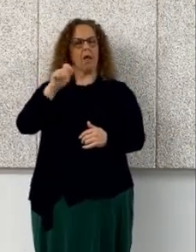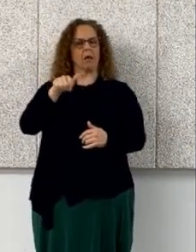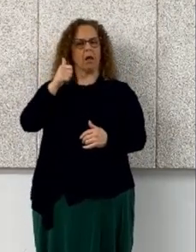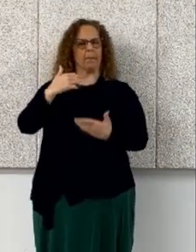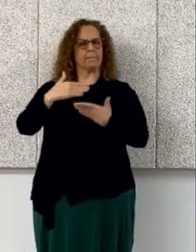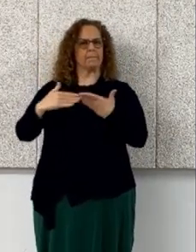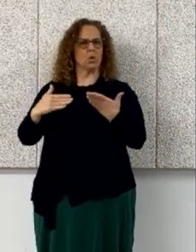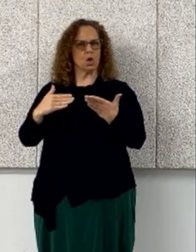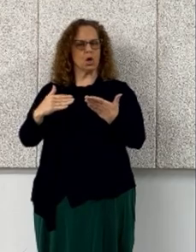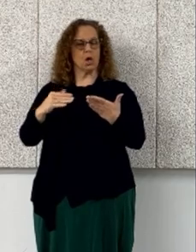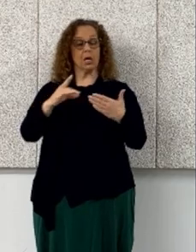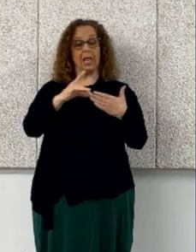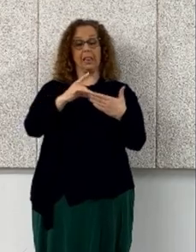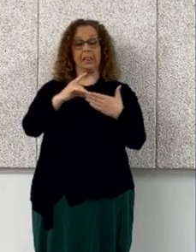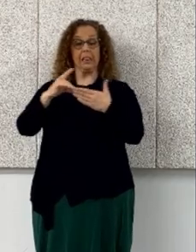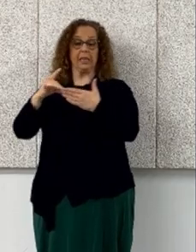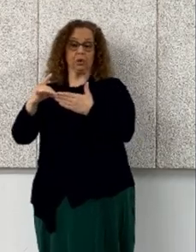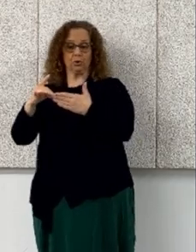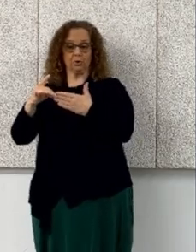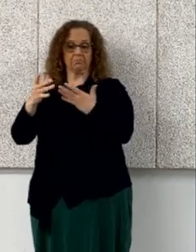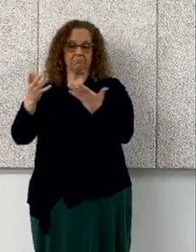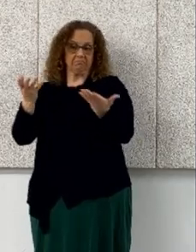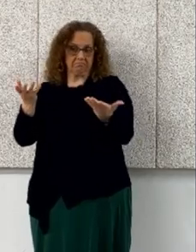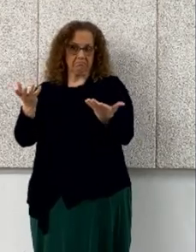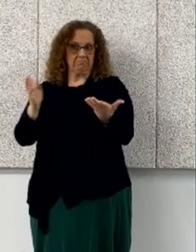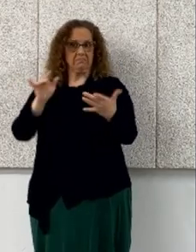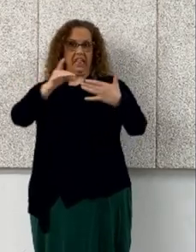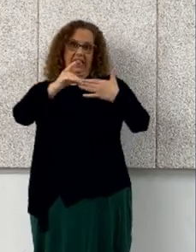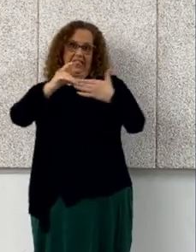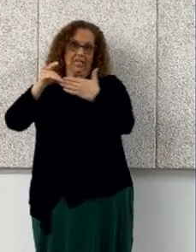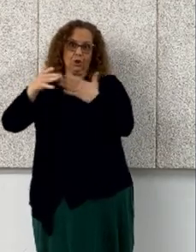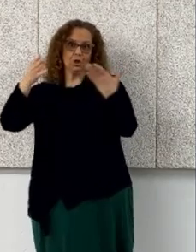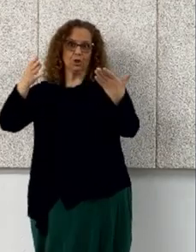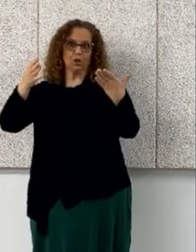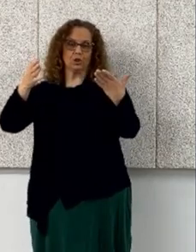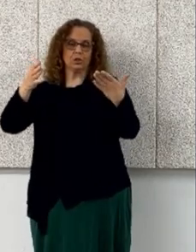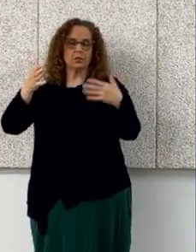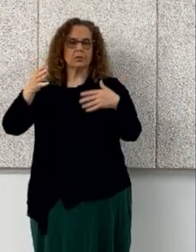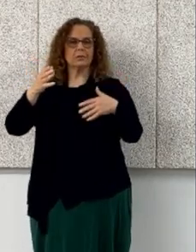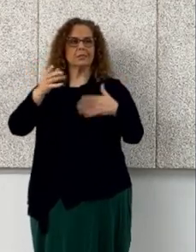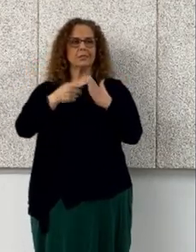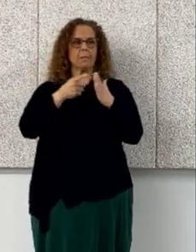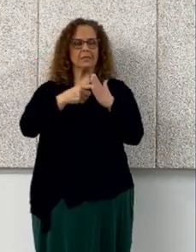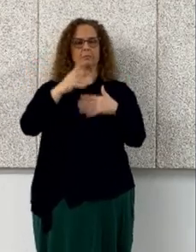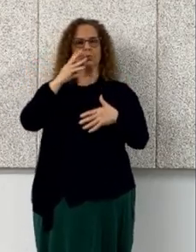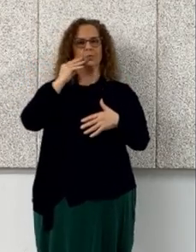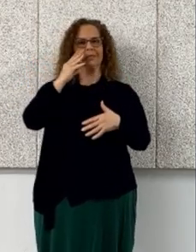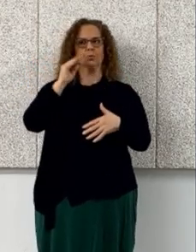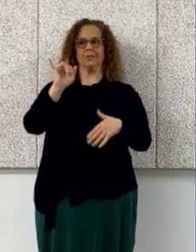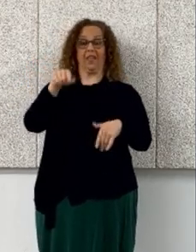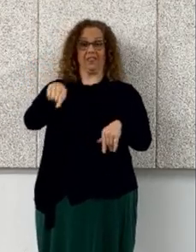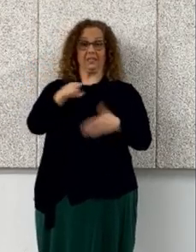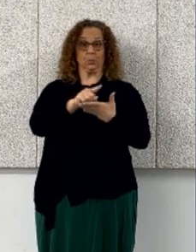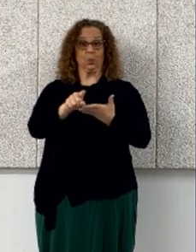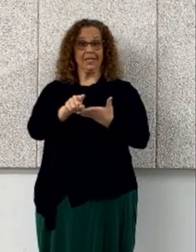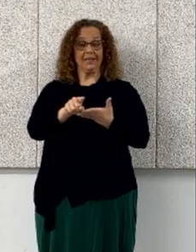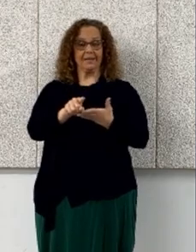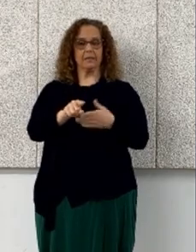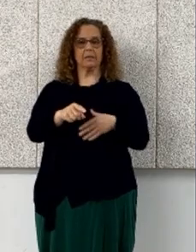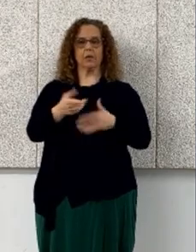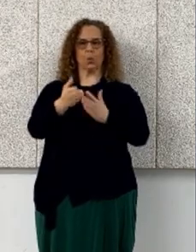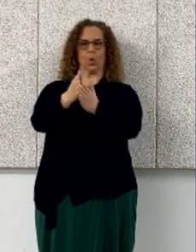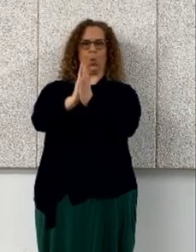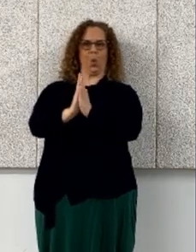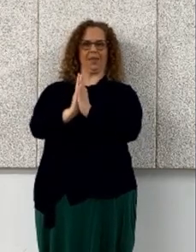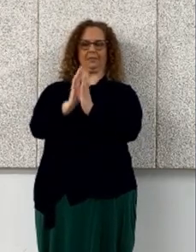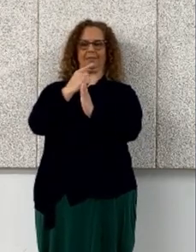know, leadership is leadership. And at a certain point, we were having an experience of this week, where the request is,